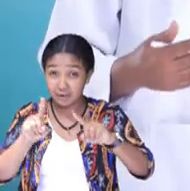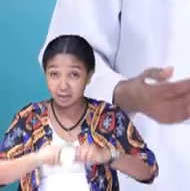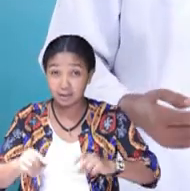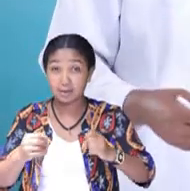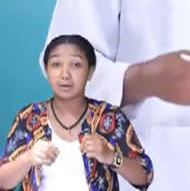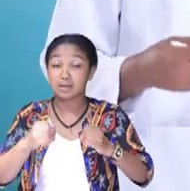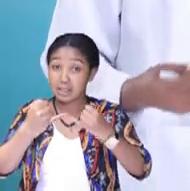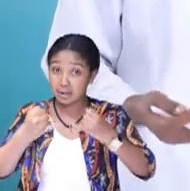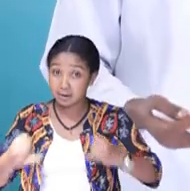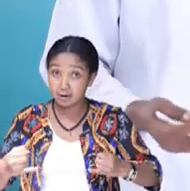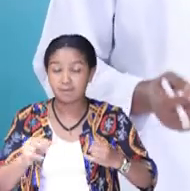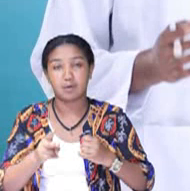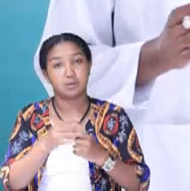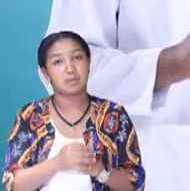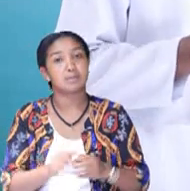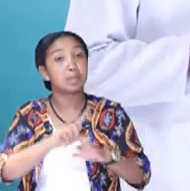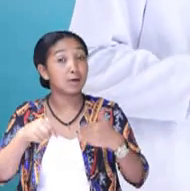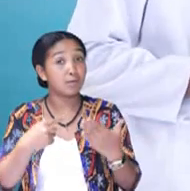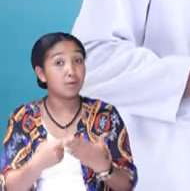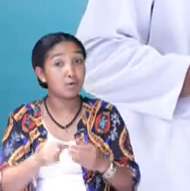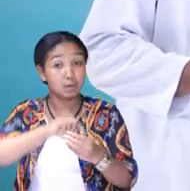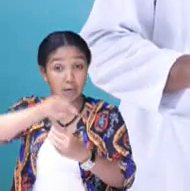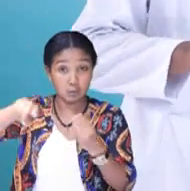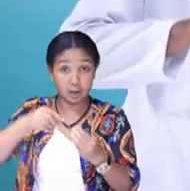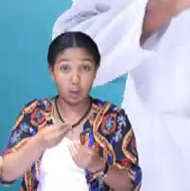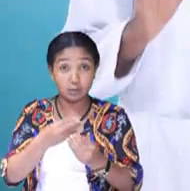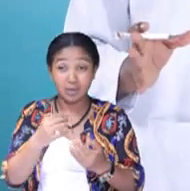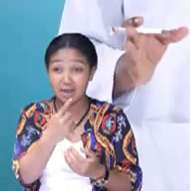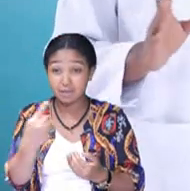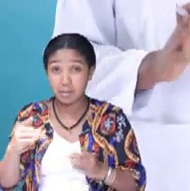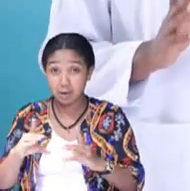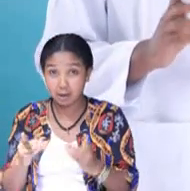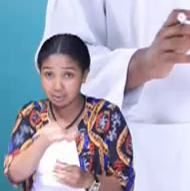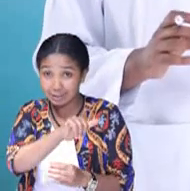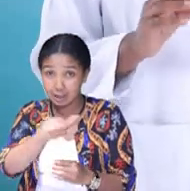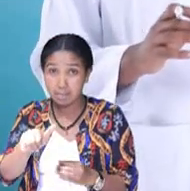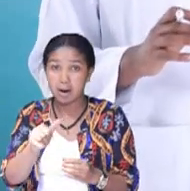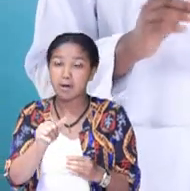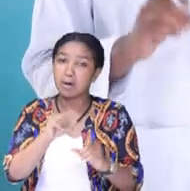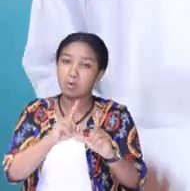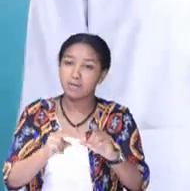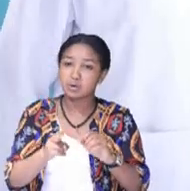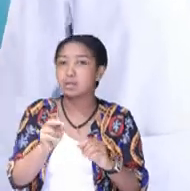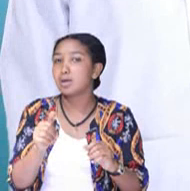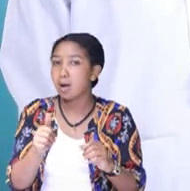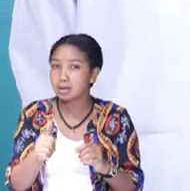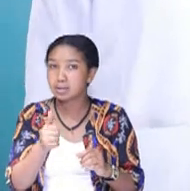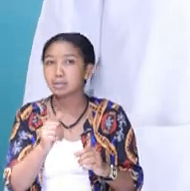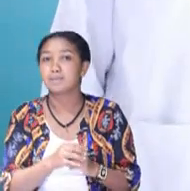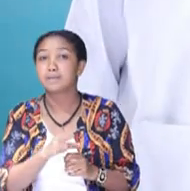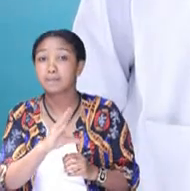different tangential velocity. Therefore, for a rotating object, every particle has the same angular velocity, angular acceleration, and